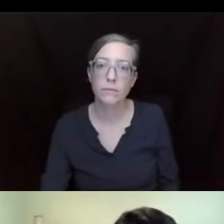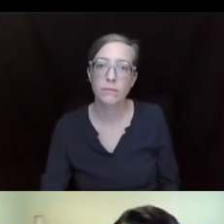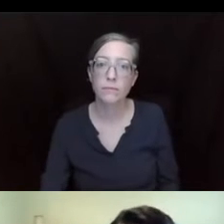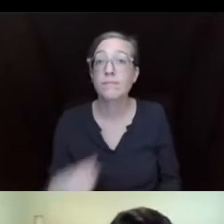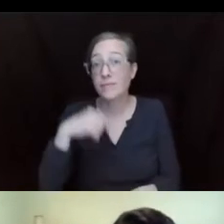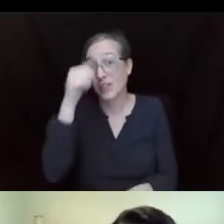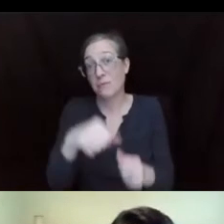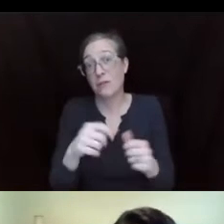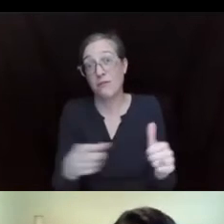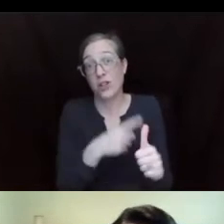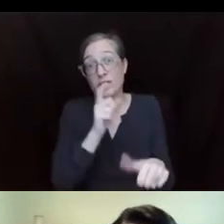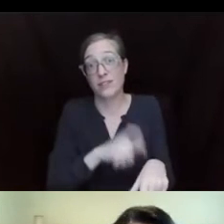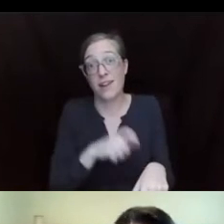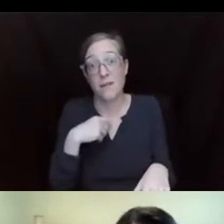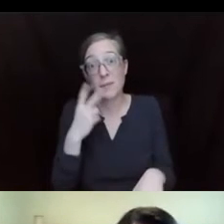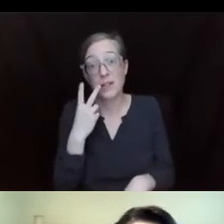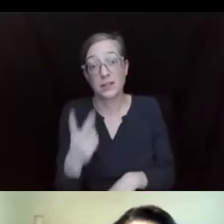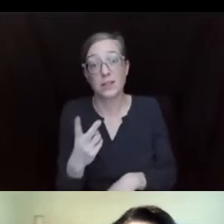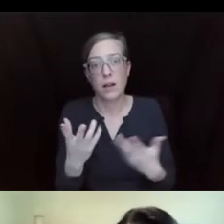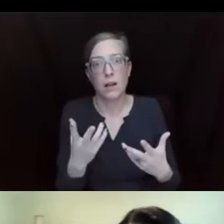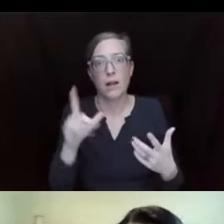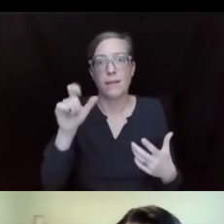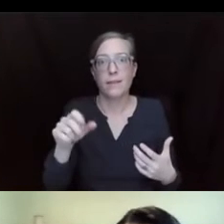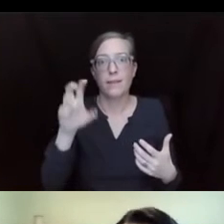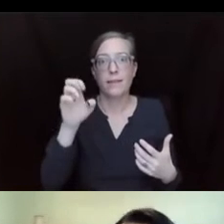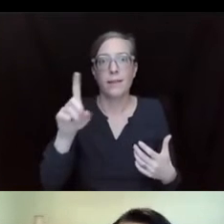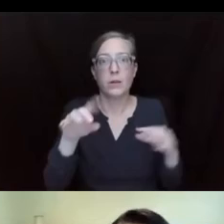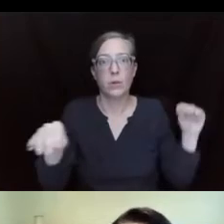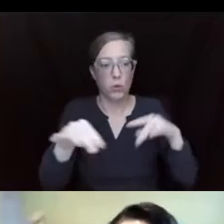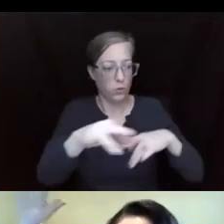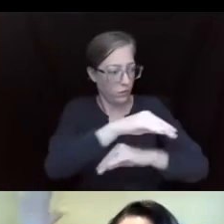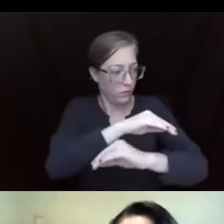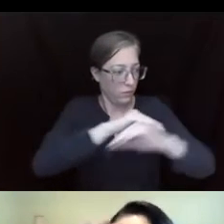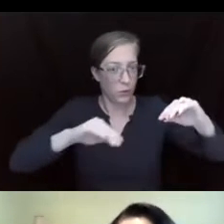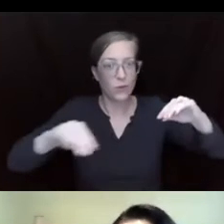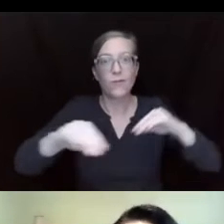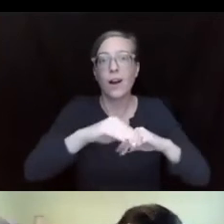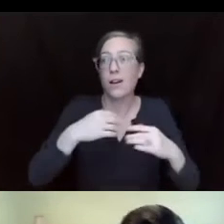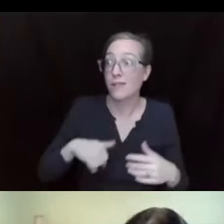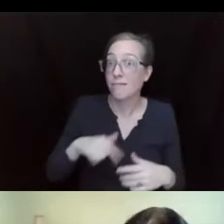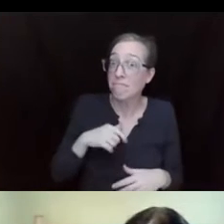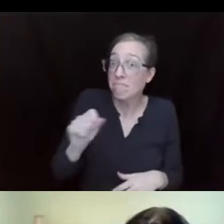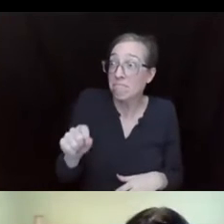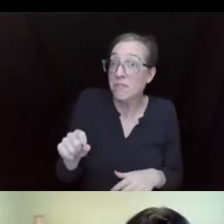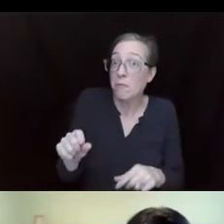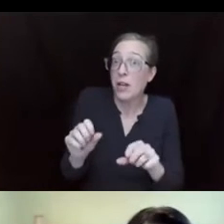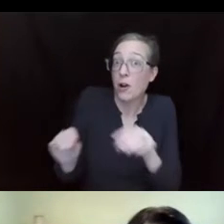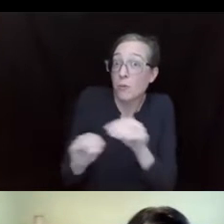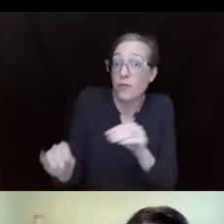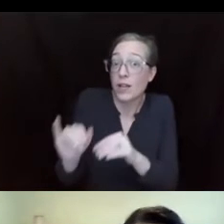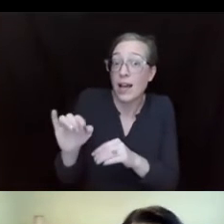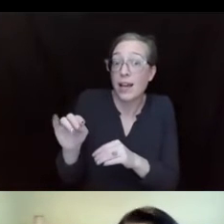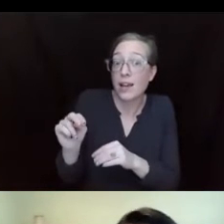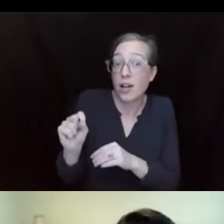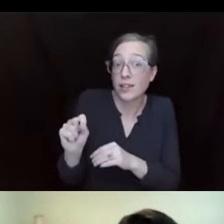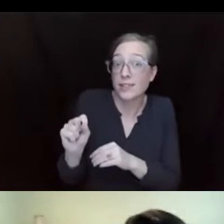You can see how the liquid start moving to the outlet. And that's how it works. It's just, we are moving ions and the ions move the liquid. So here